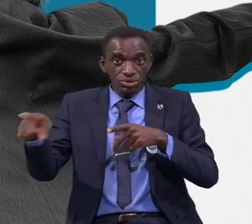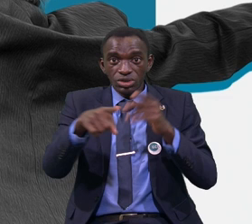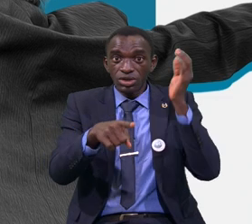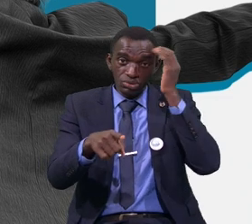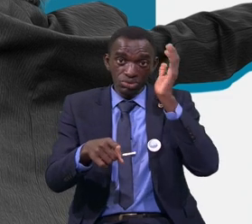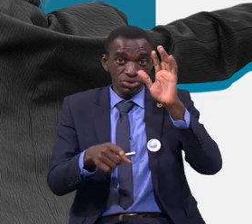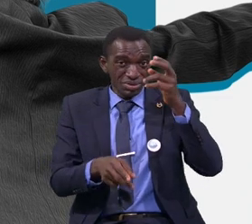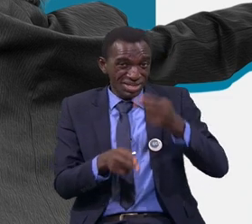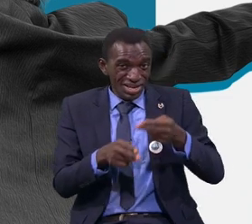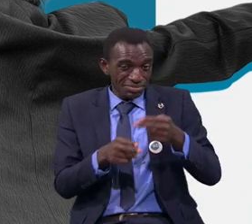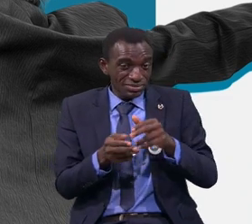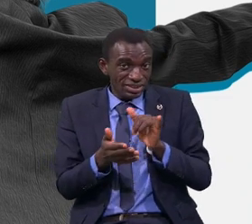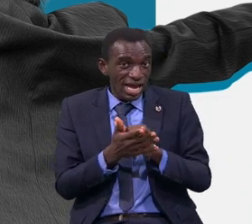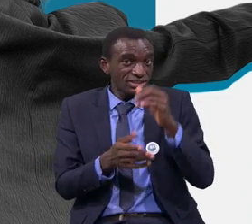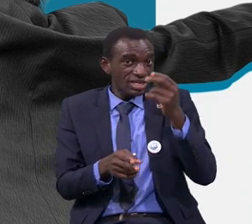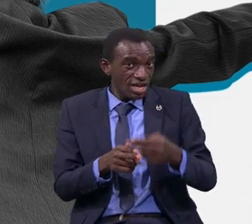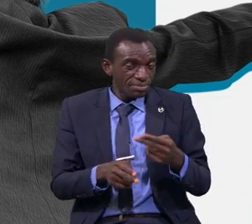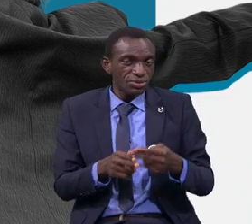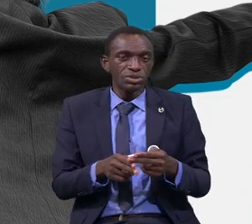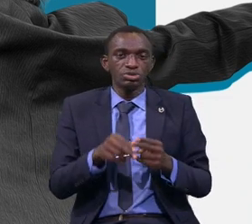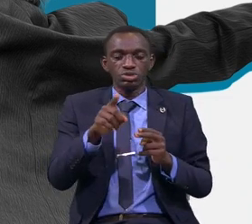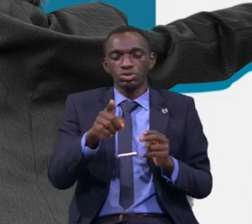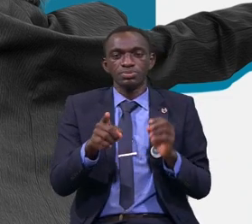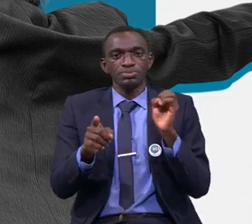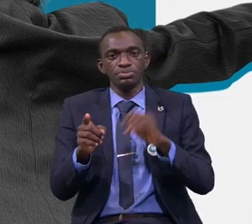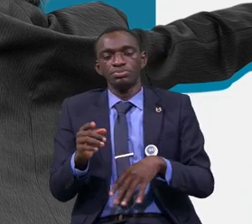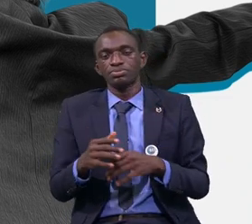What name do they call you in your quarter?